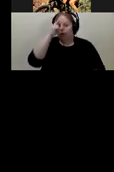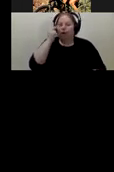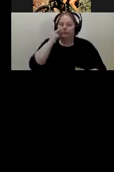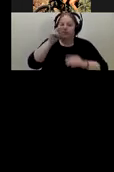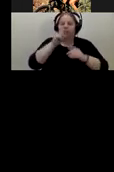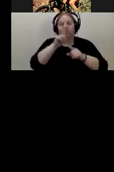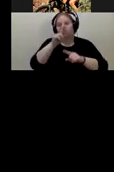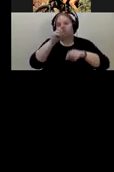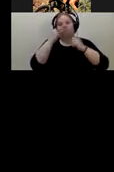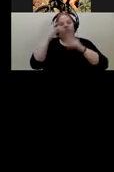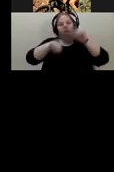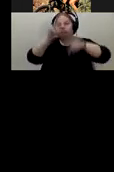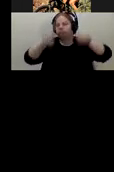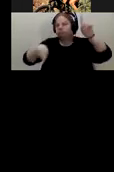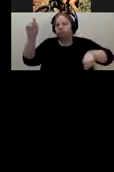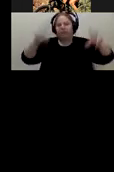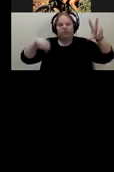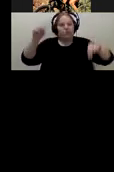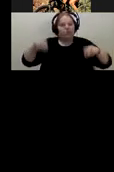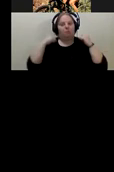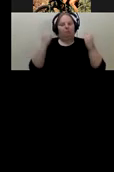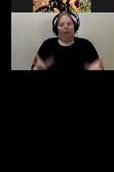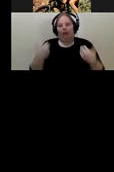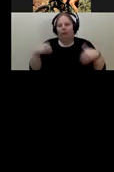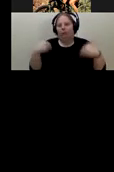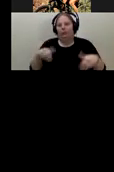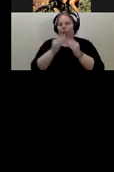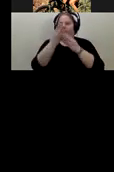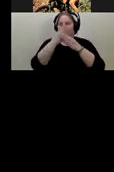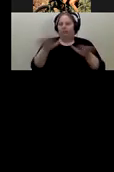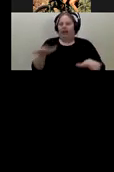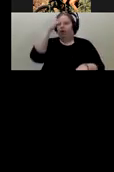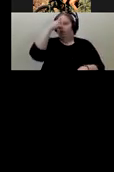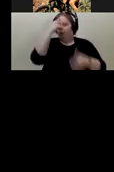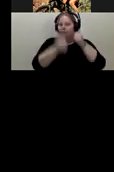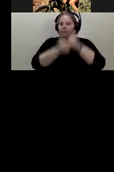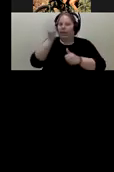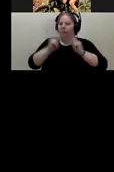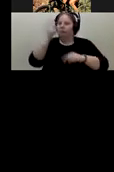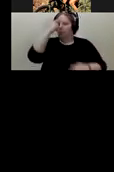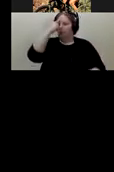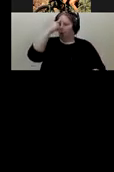range, more split than I thought, actually. It's very interesting.